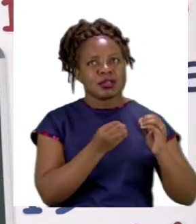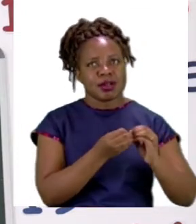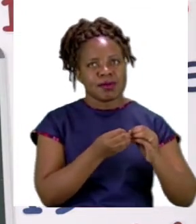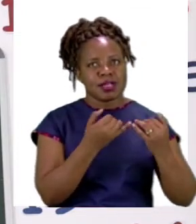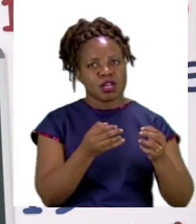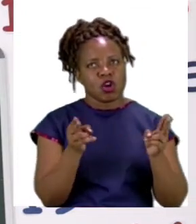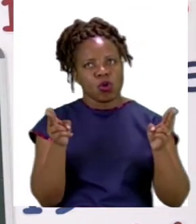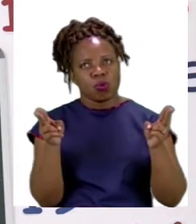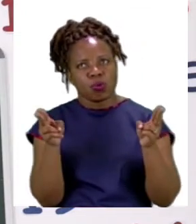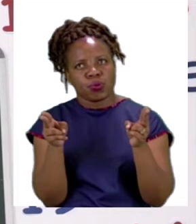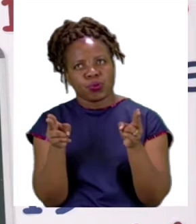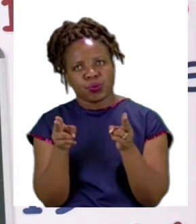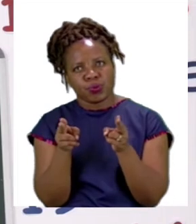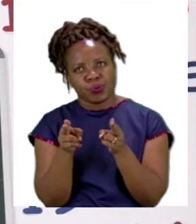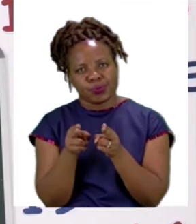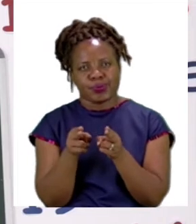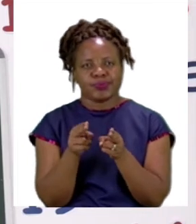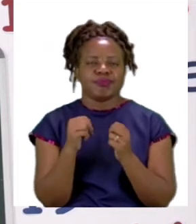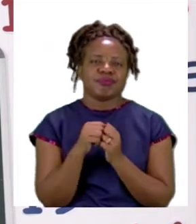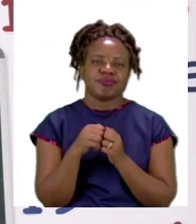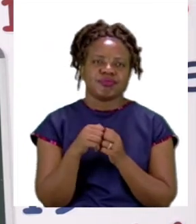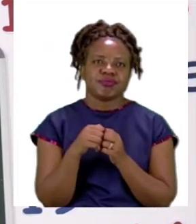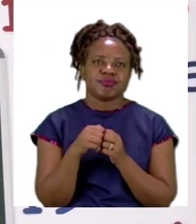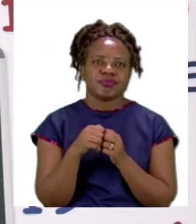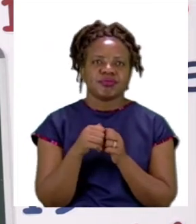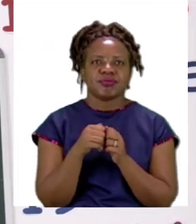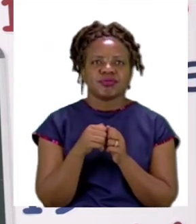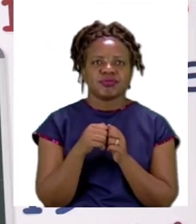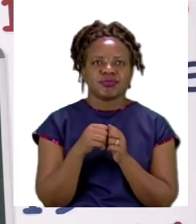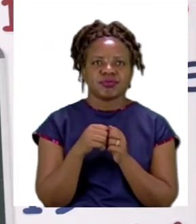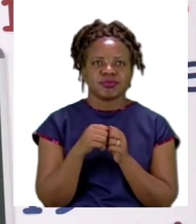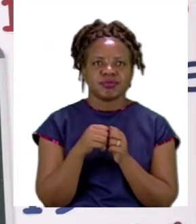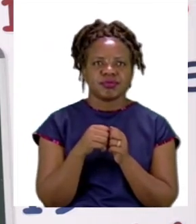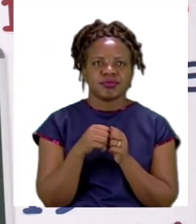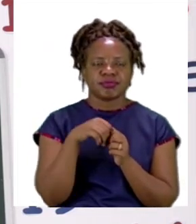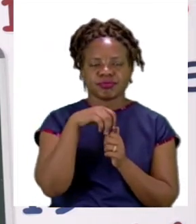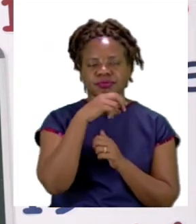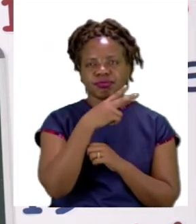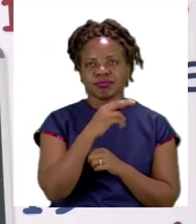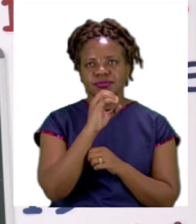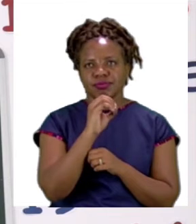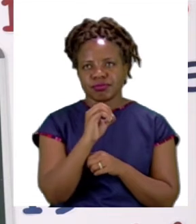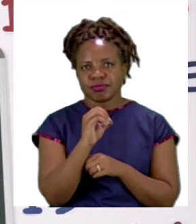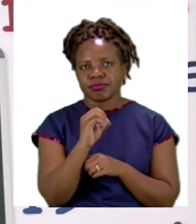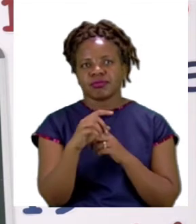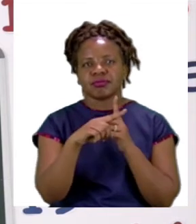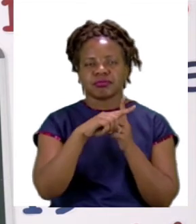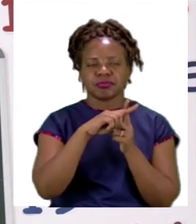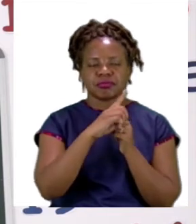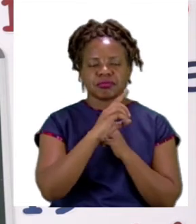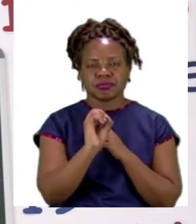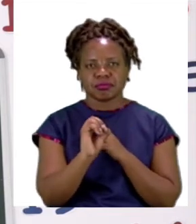become something so small. So our answer, 200 plus 10